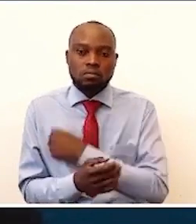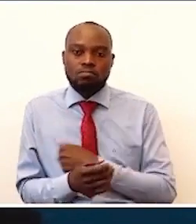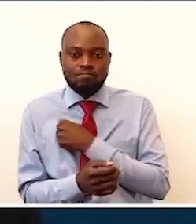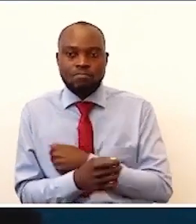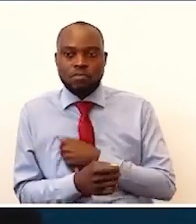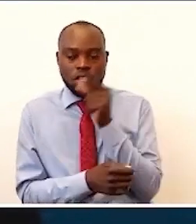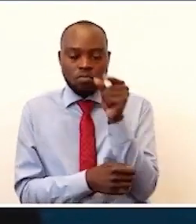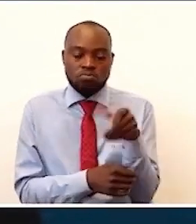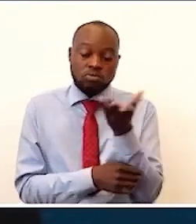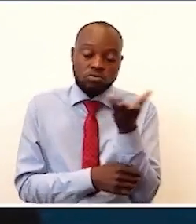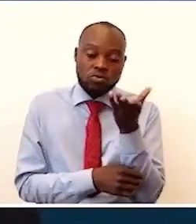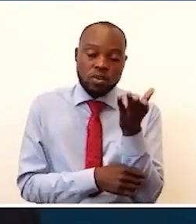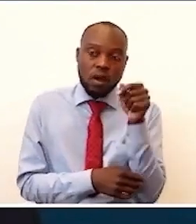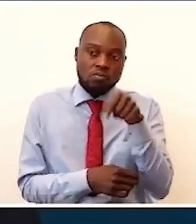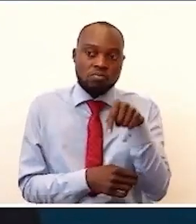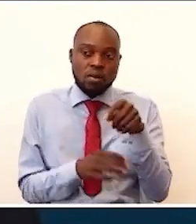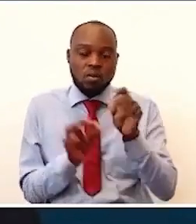translators?